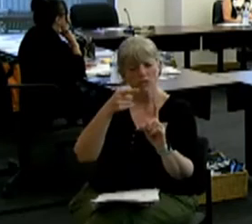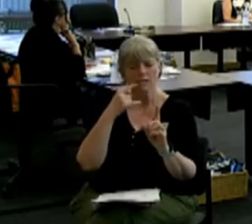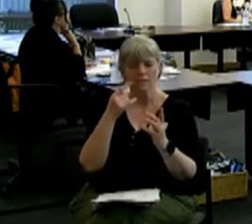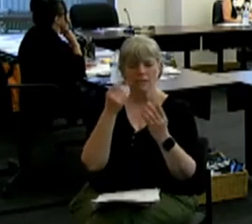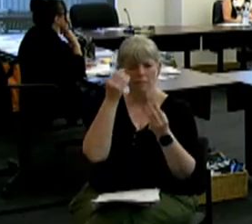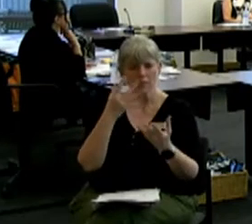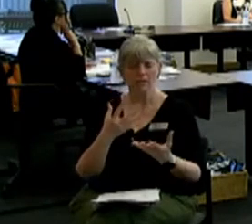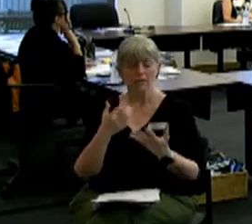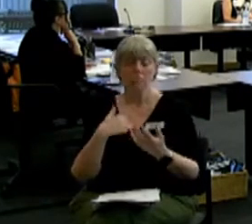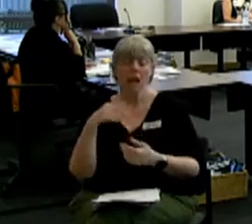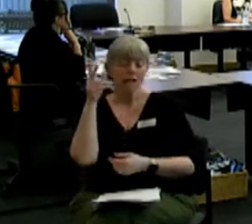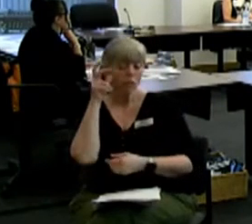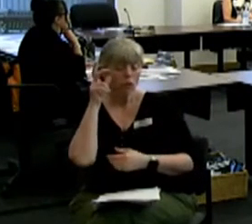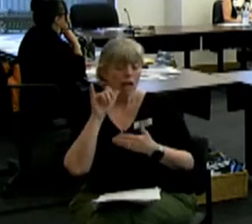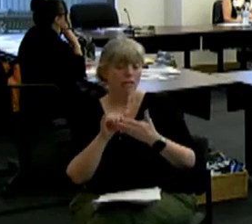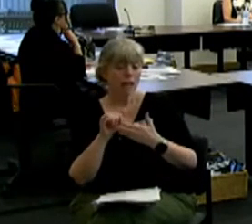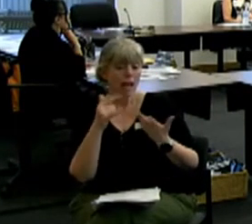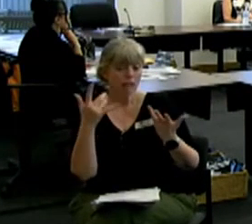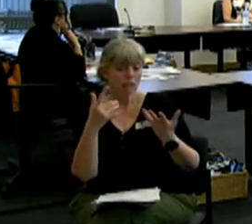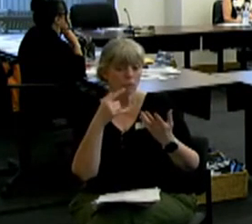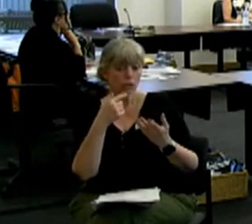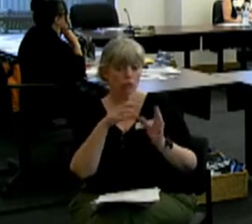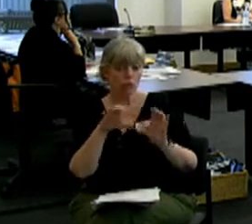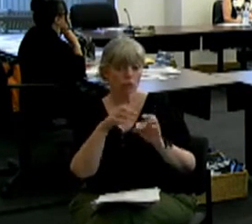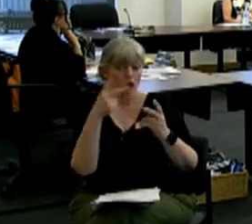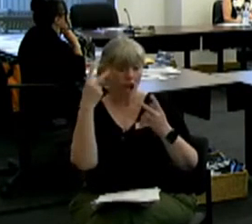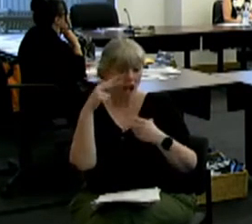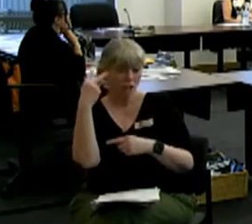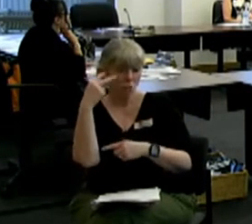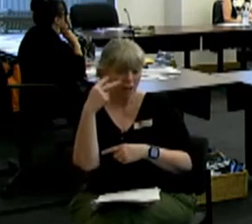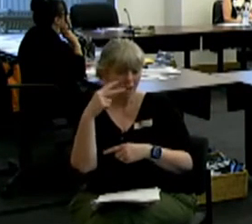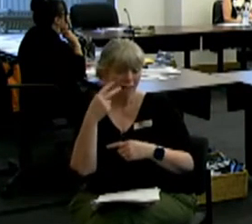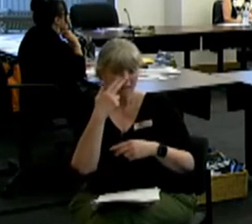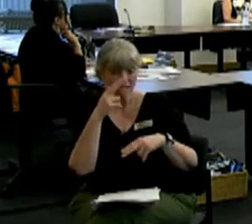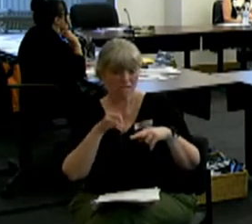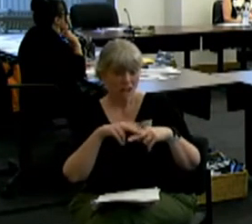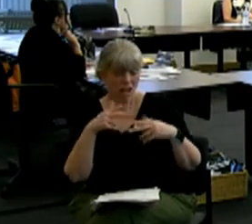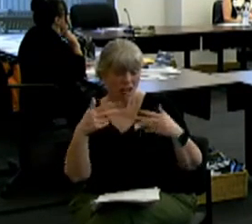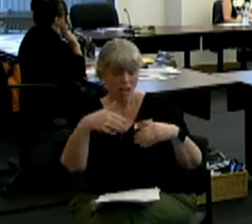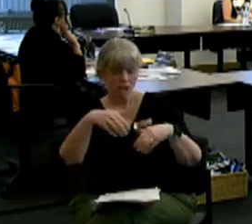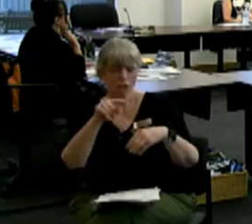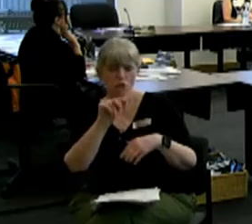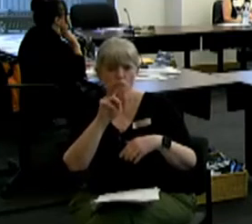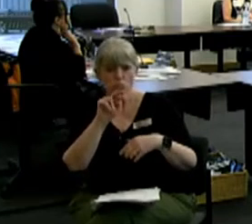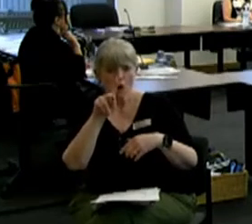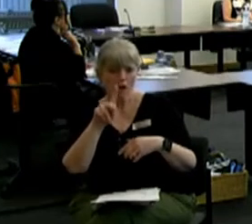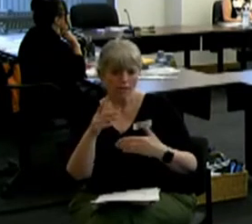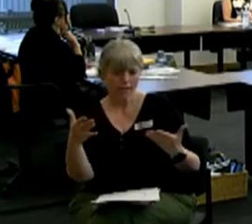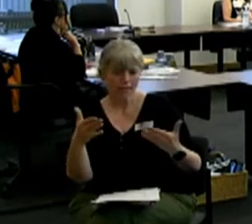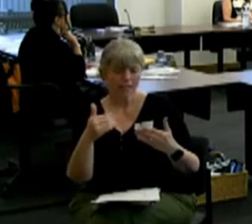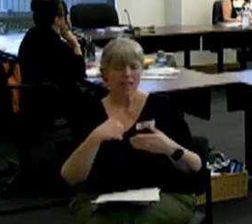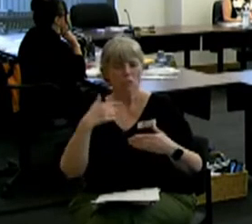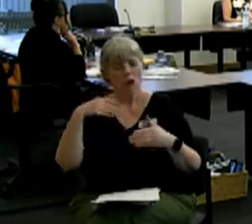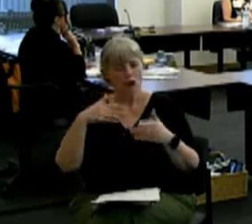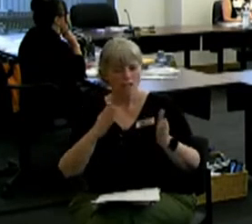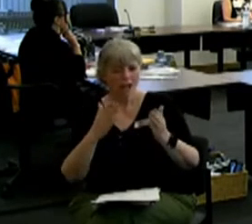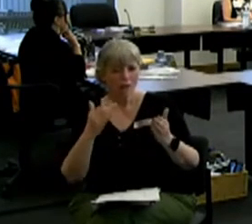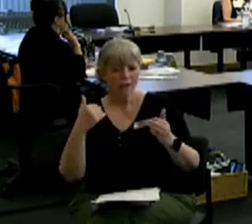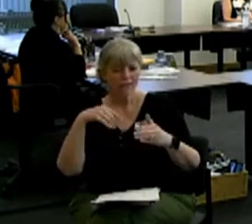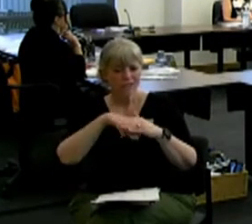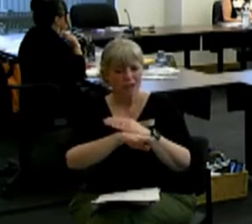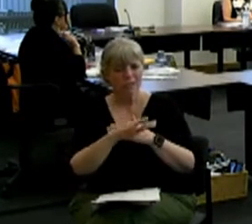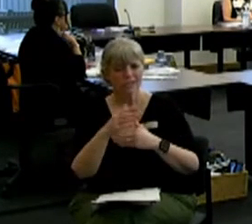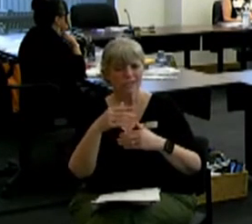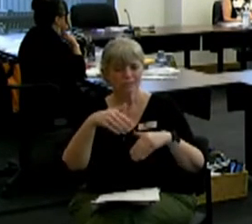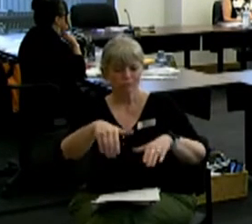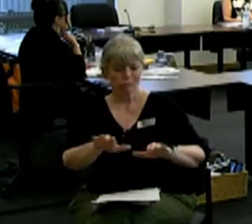heard too, on that note, like when you do the Halloween thing, the trunk things, that they were allowing us to come in if we wanted to for the trunk and